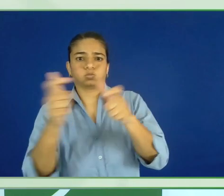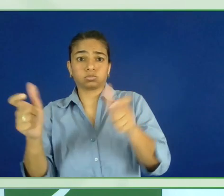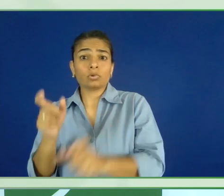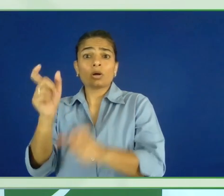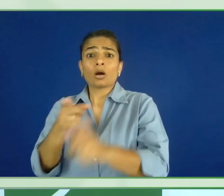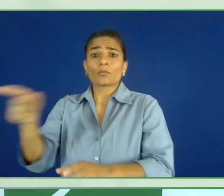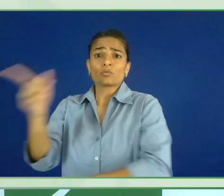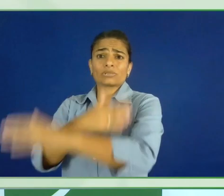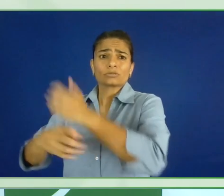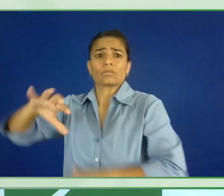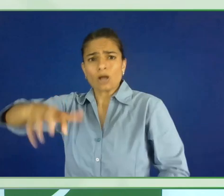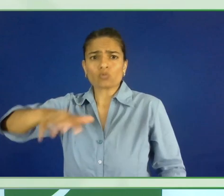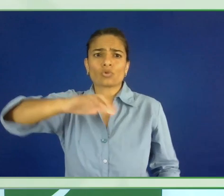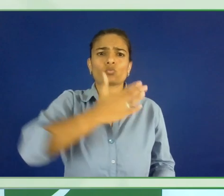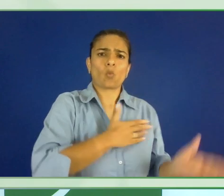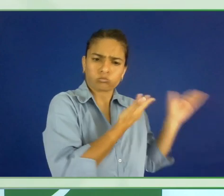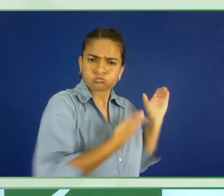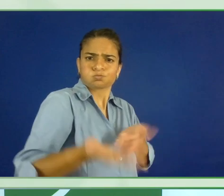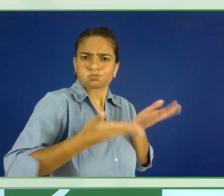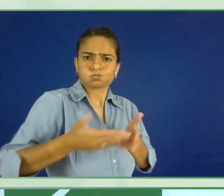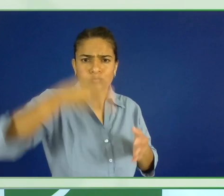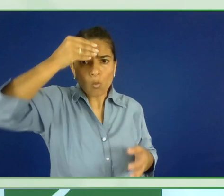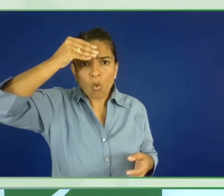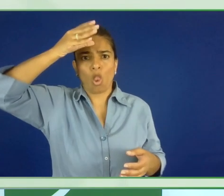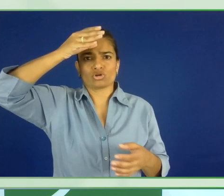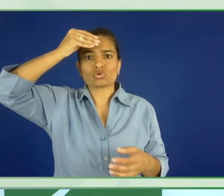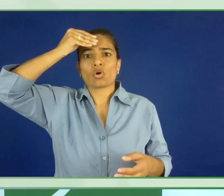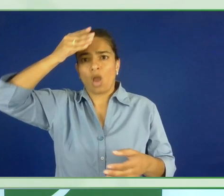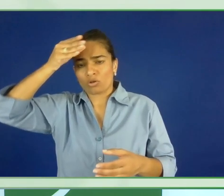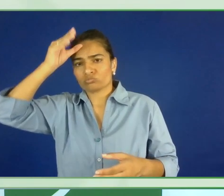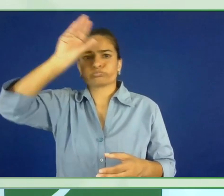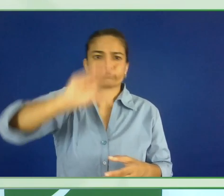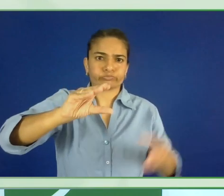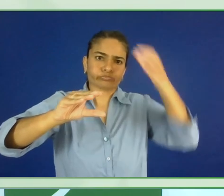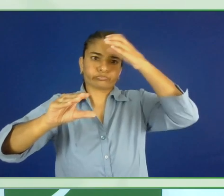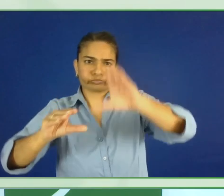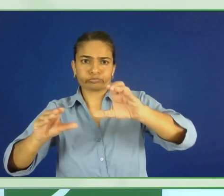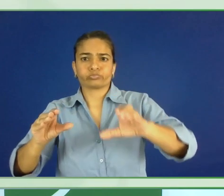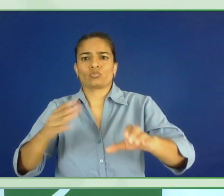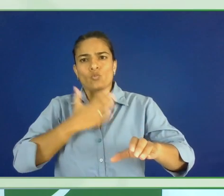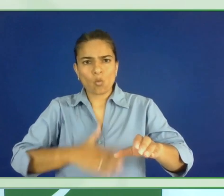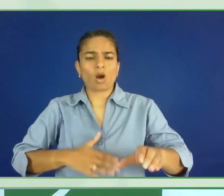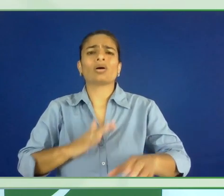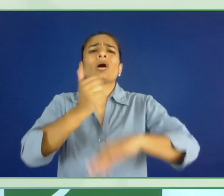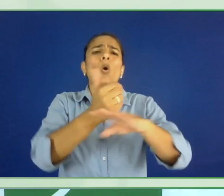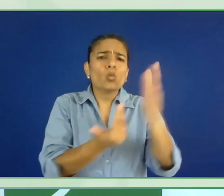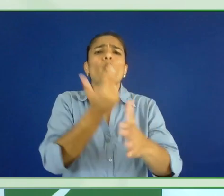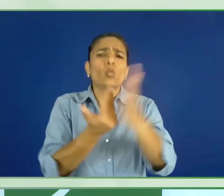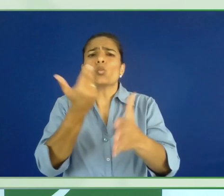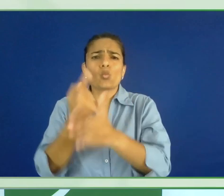new initiatives. We just want to build on what already exists in the country, but provide them our knowledge and experience so they